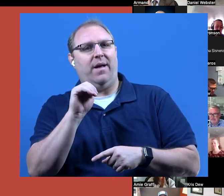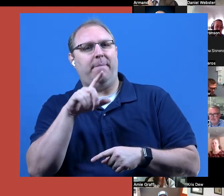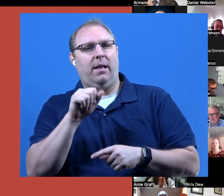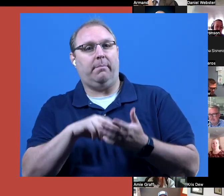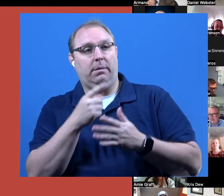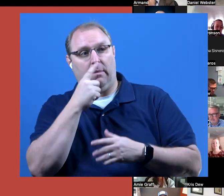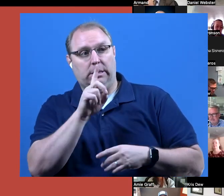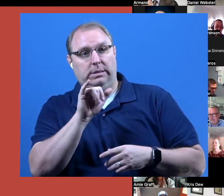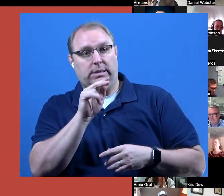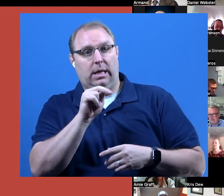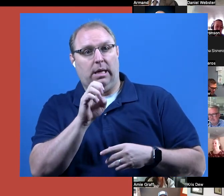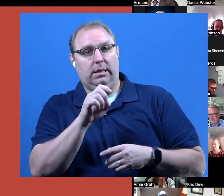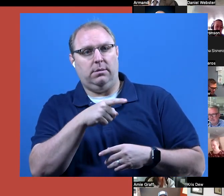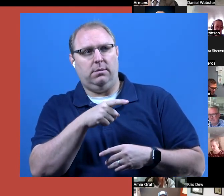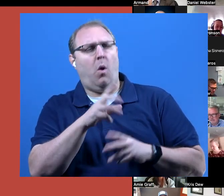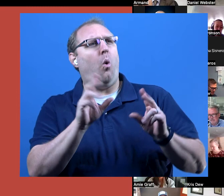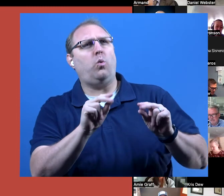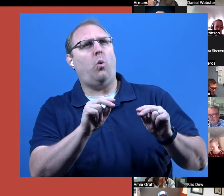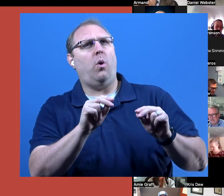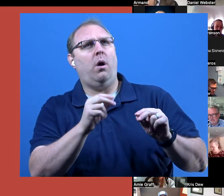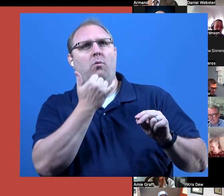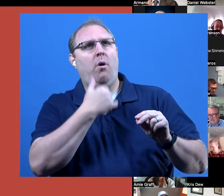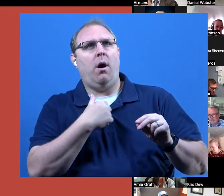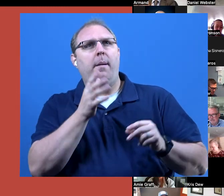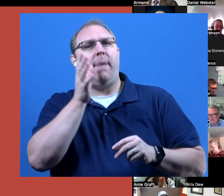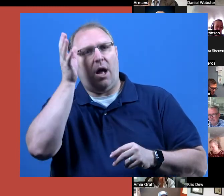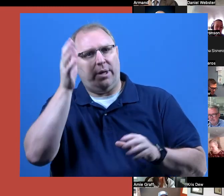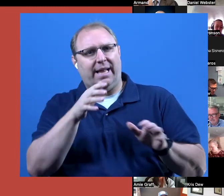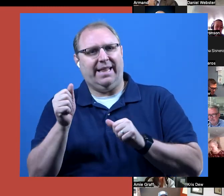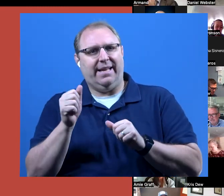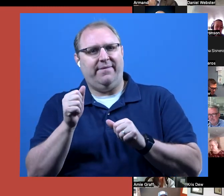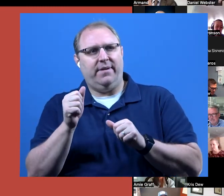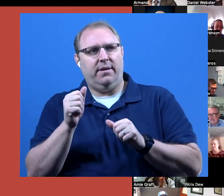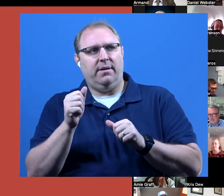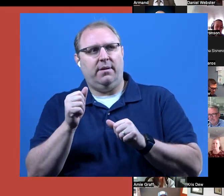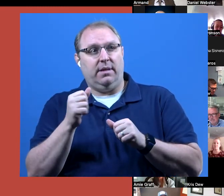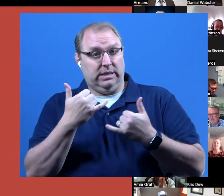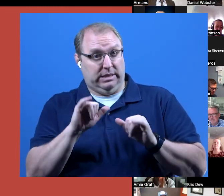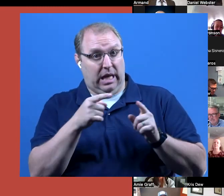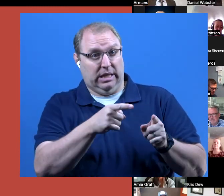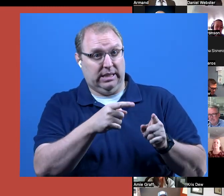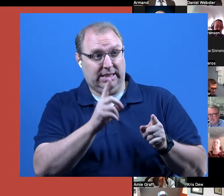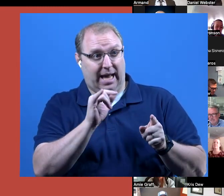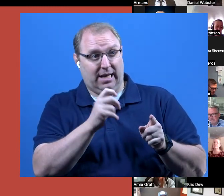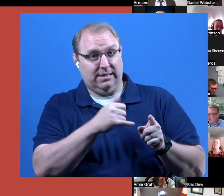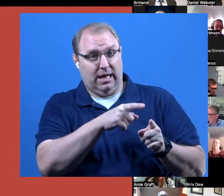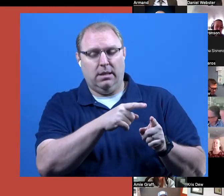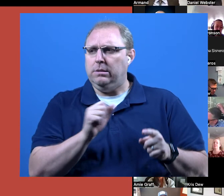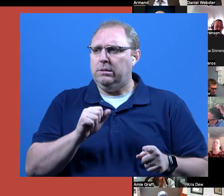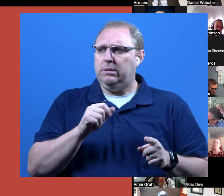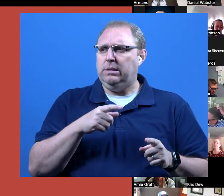year to qualify for parental leave similar to with FMLA? No, that is not a